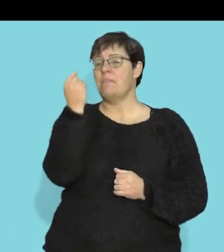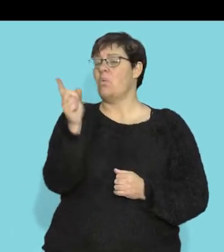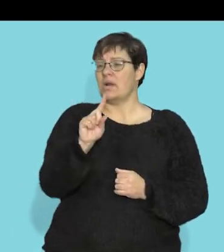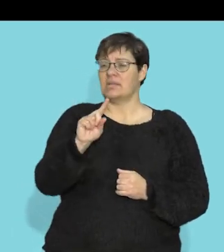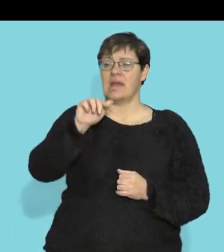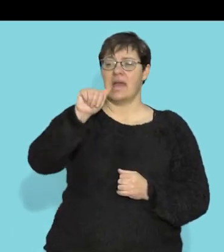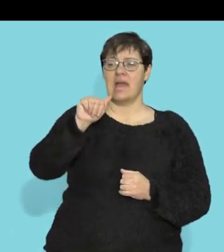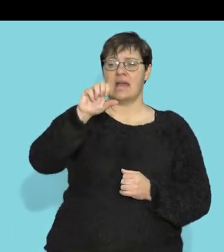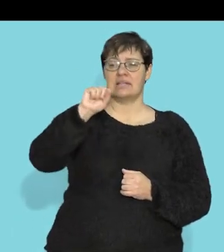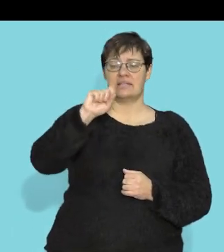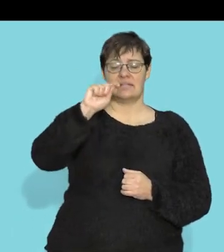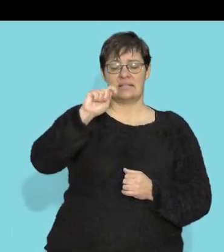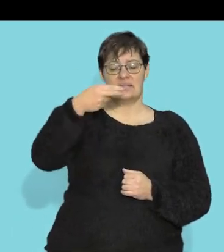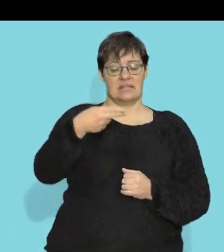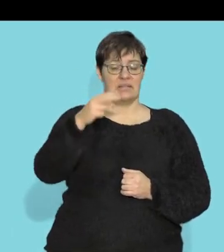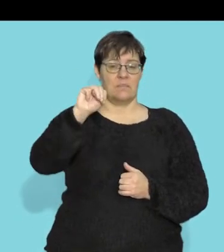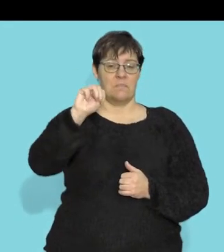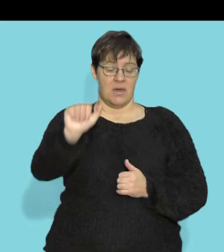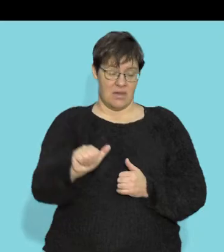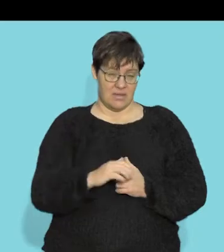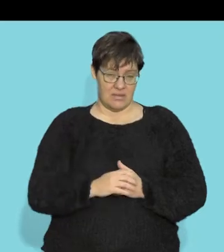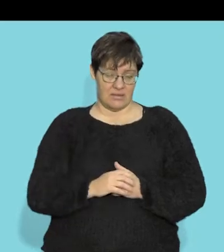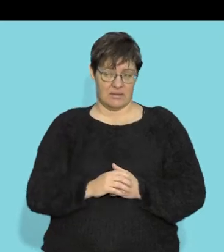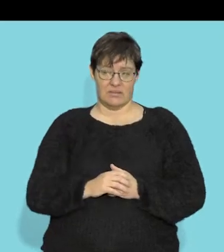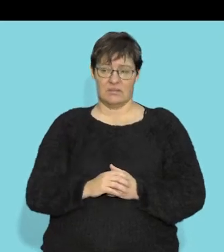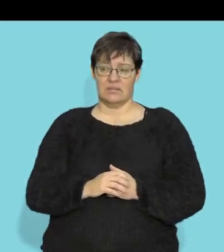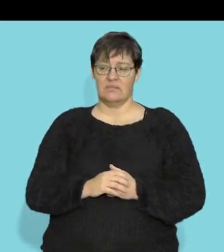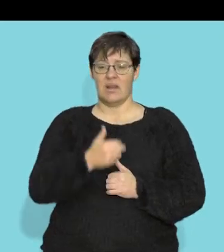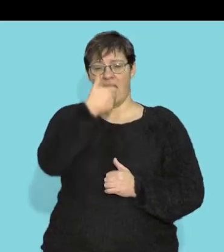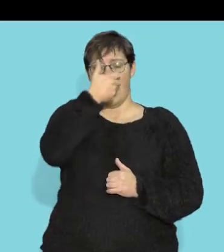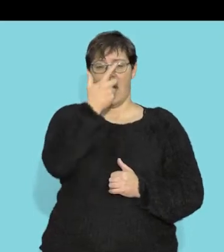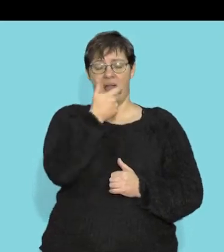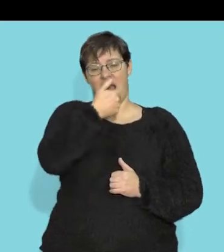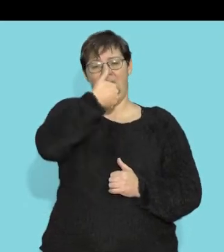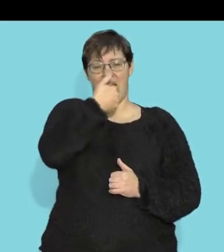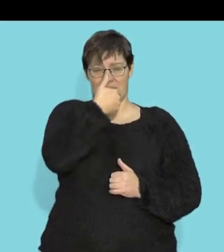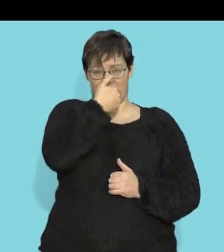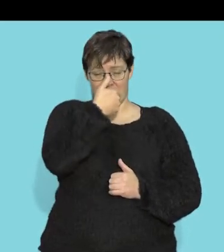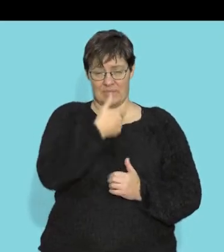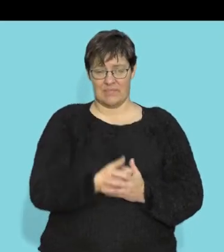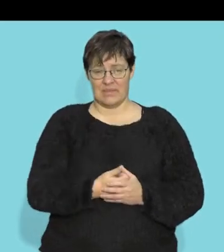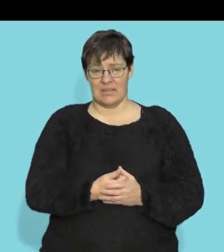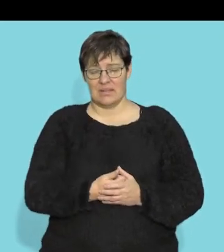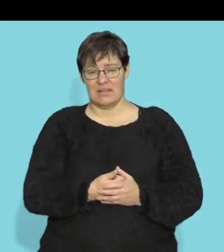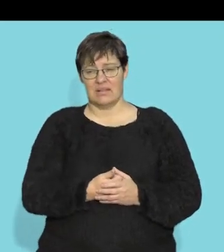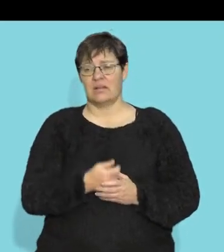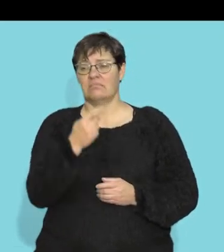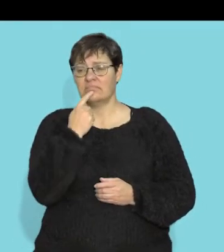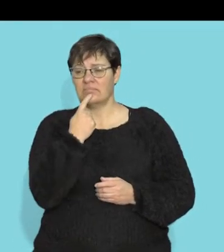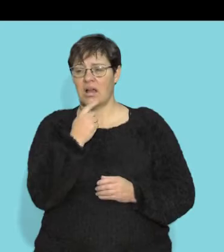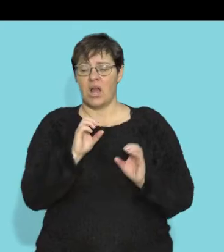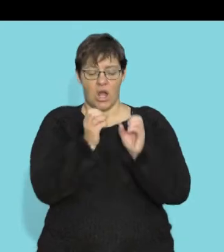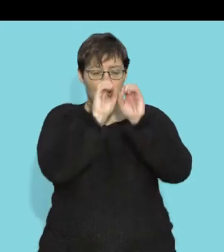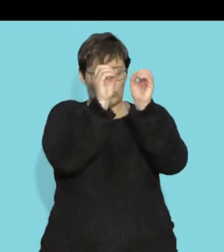Right, now if we look at our tubes, I want to show you here. the lining of the tubes, not the lining